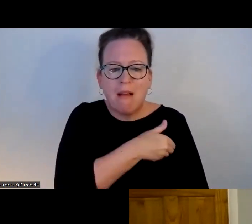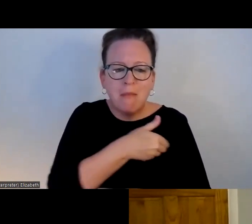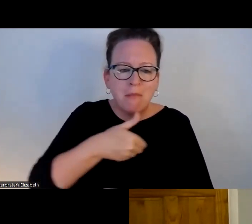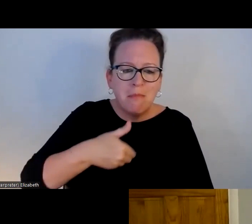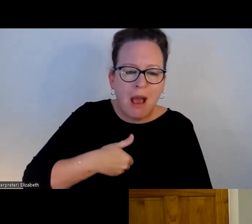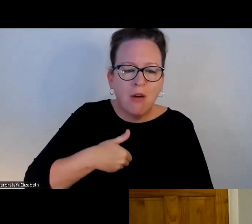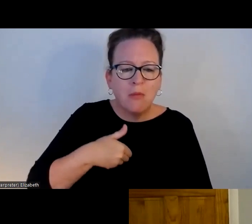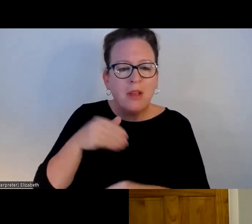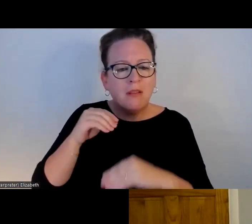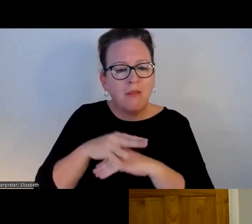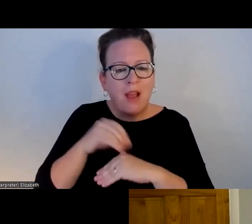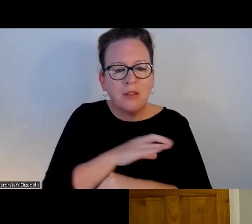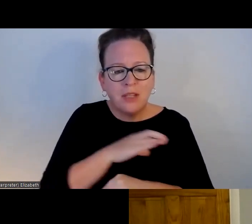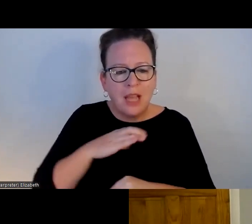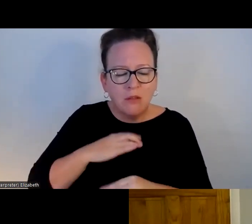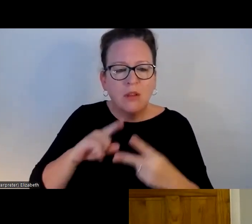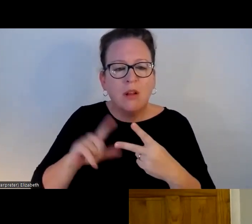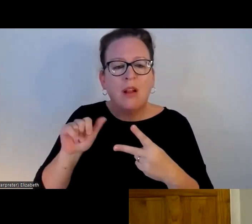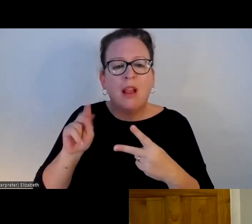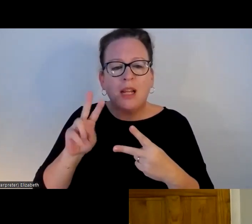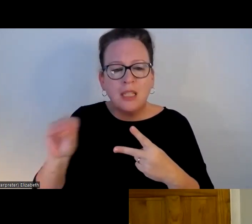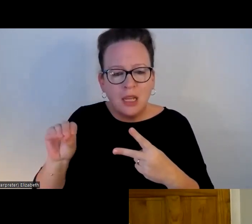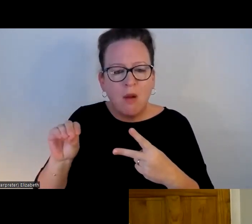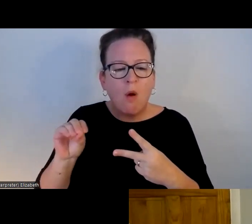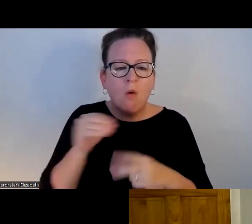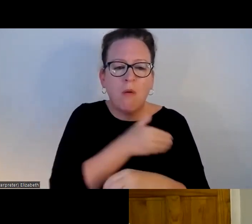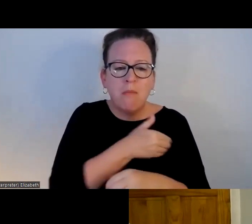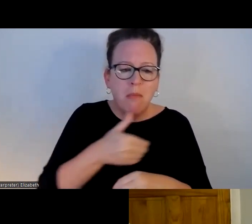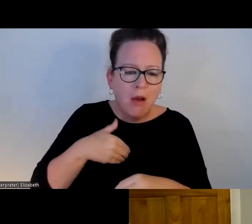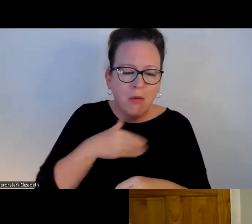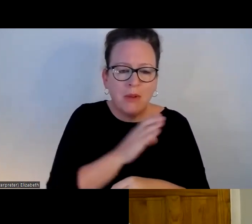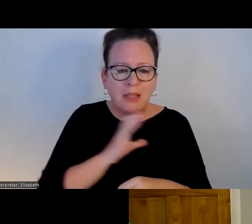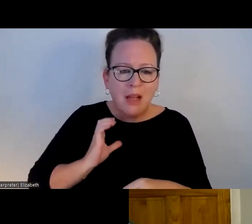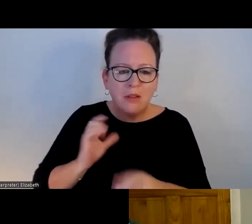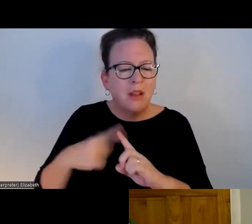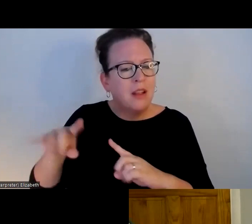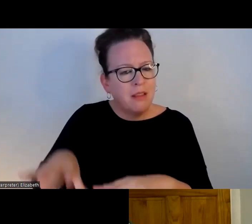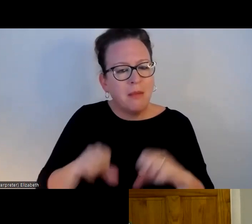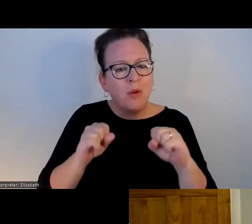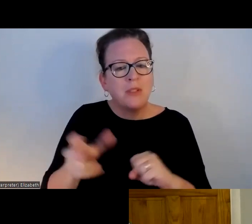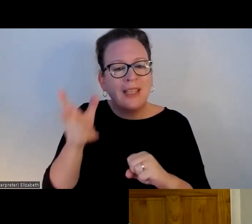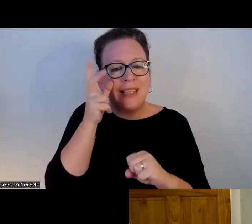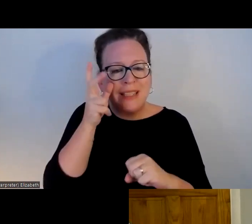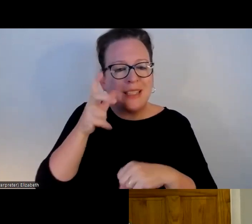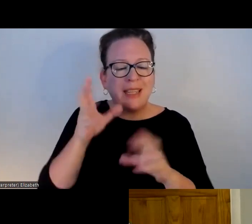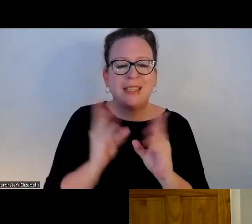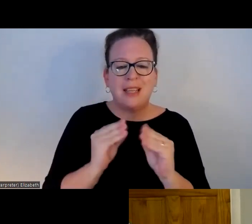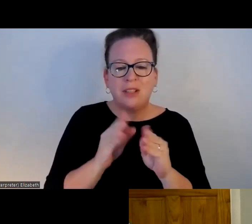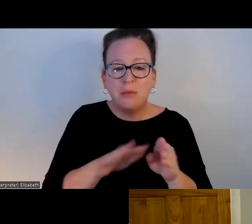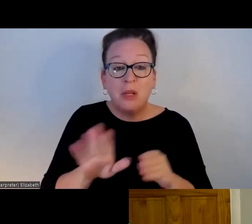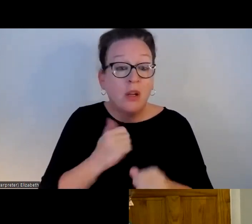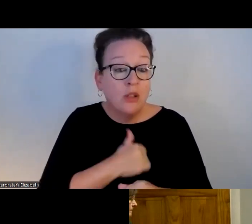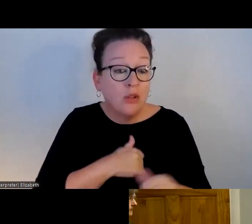Council, and they've been holding listening sessions across the state. So it just makes me think about, Hello. Sorry to